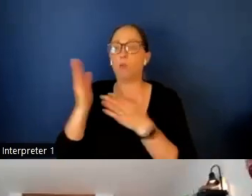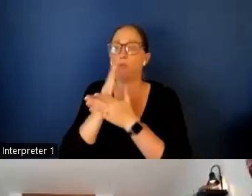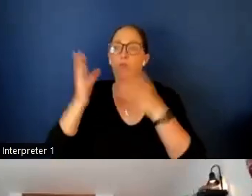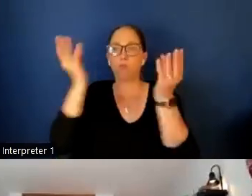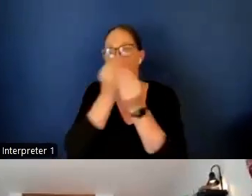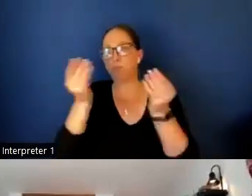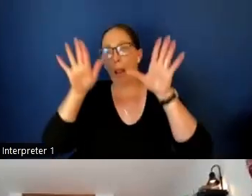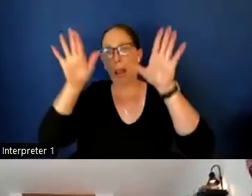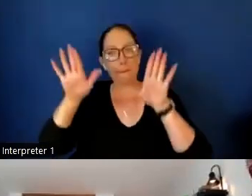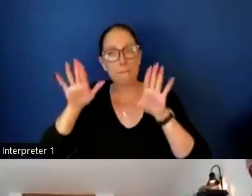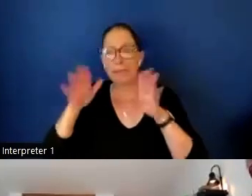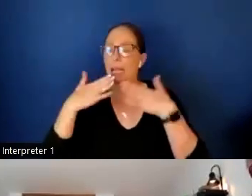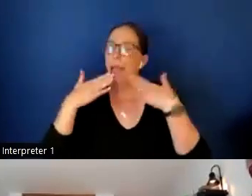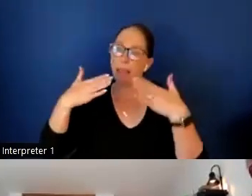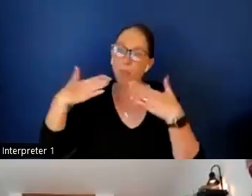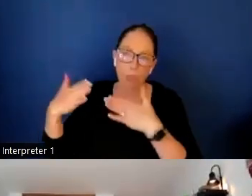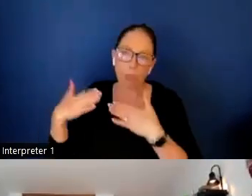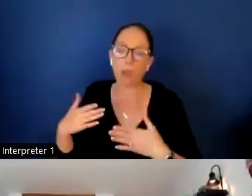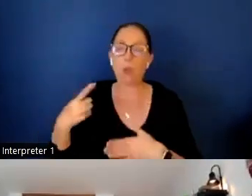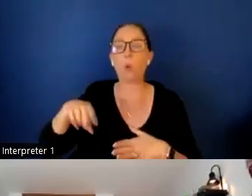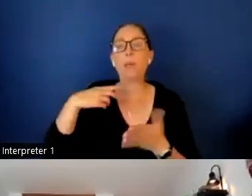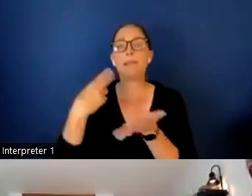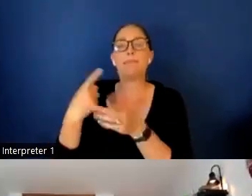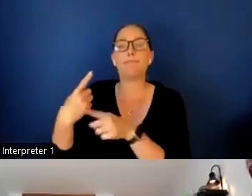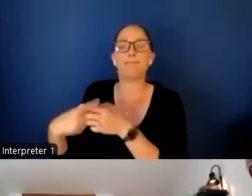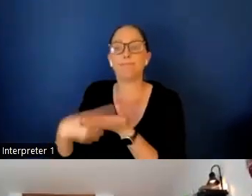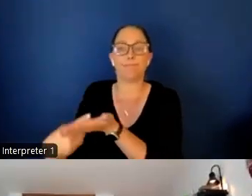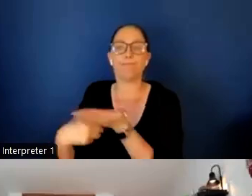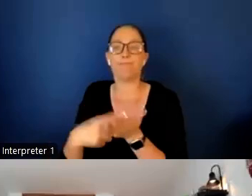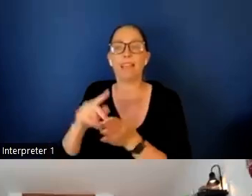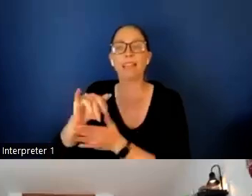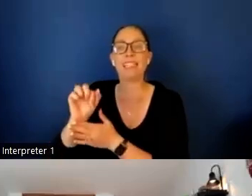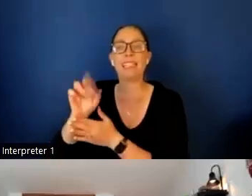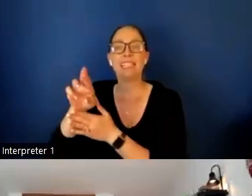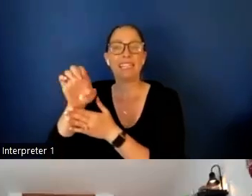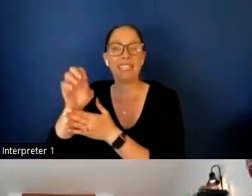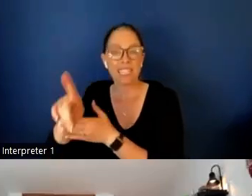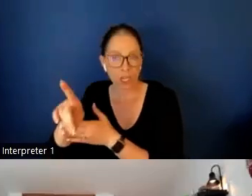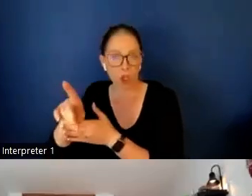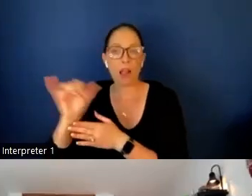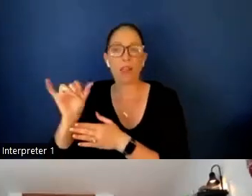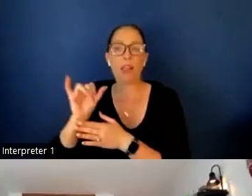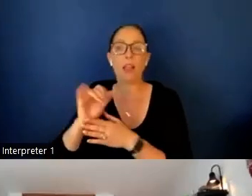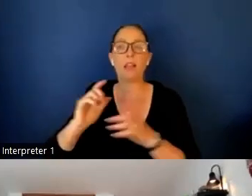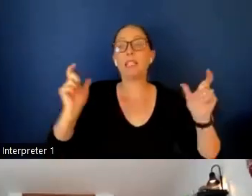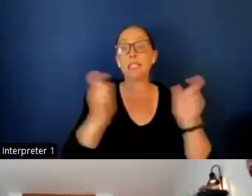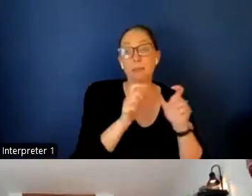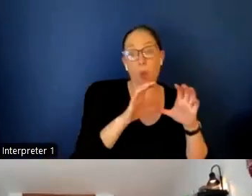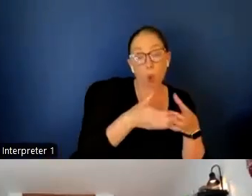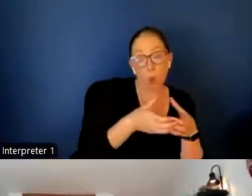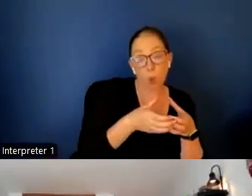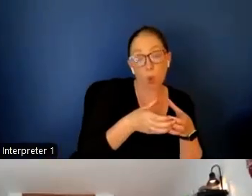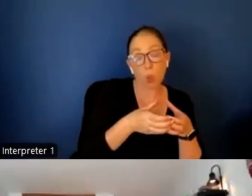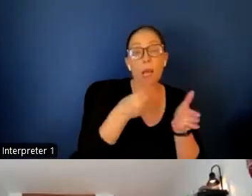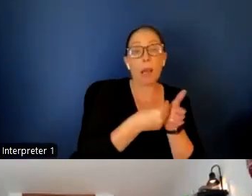you all. We talked a little bit about tiered support in some ways, like having a larger group of people who got a smaller amount of support and